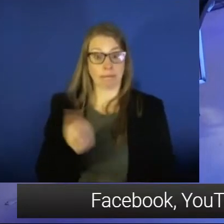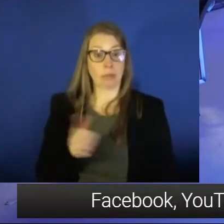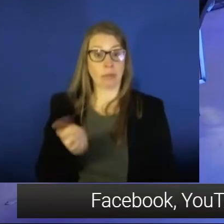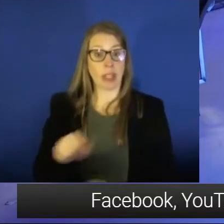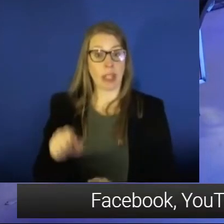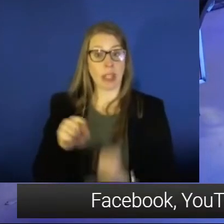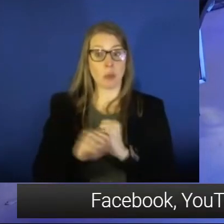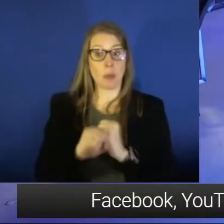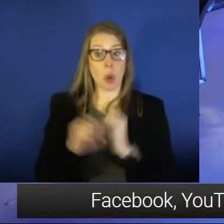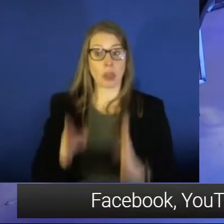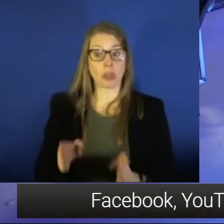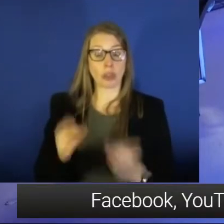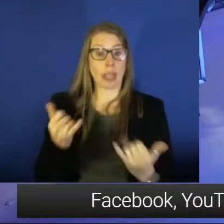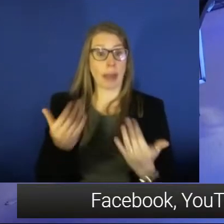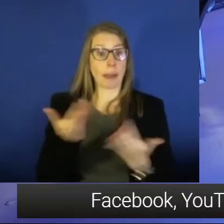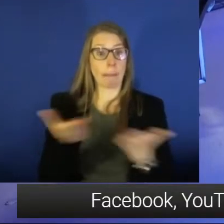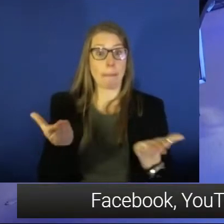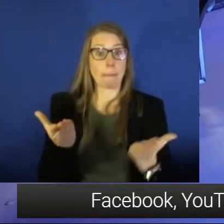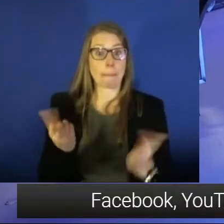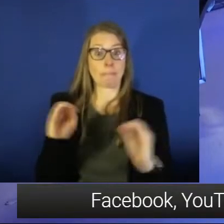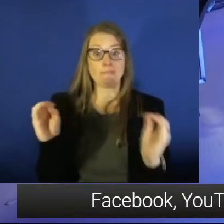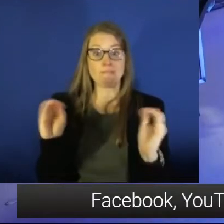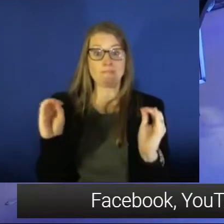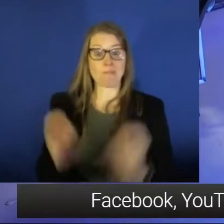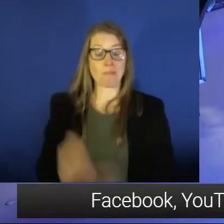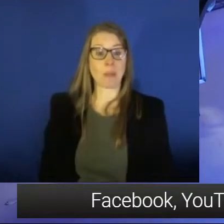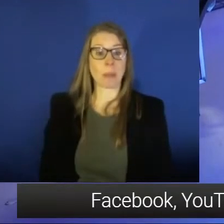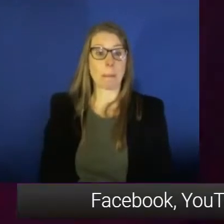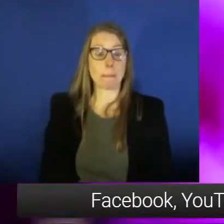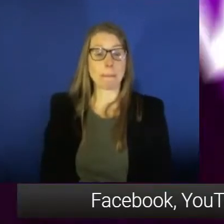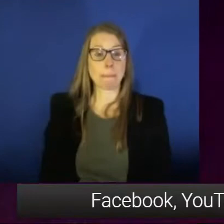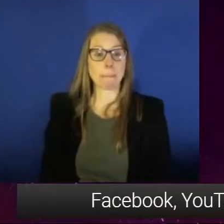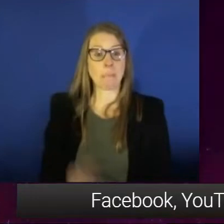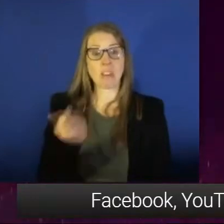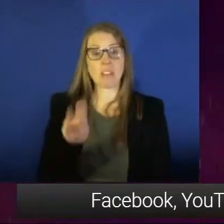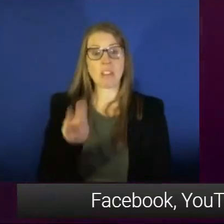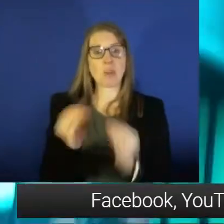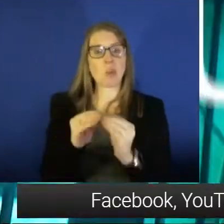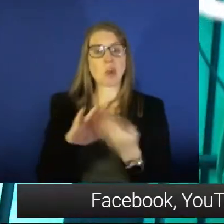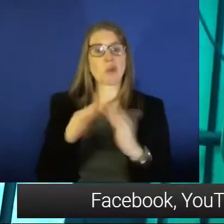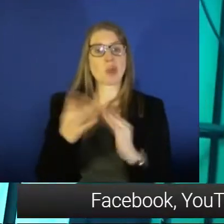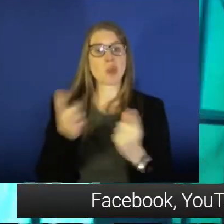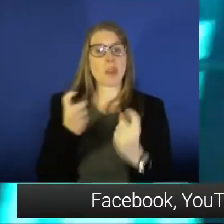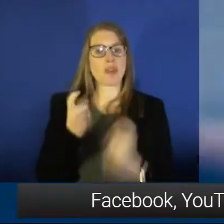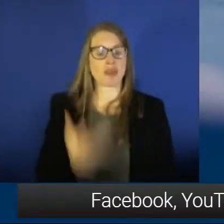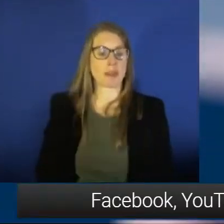today? No reporters, but we're going to get to a few more community questions.